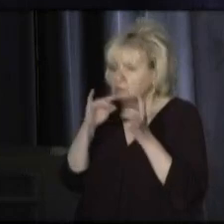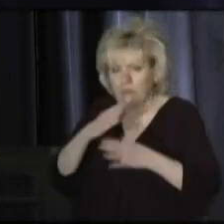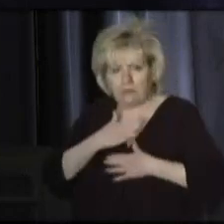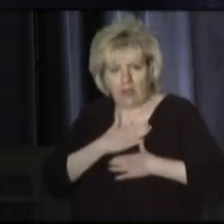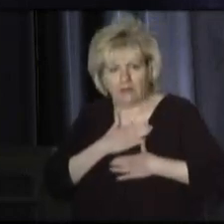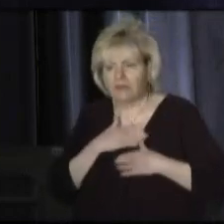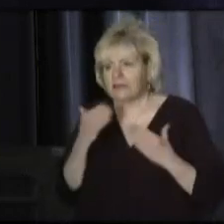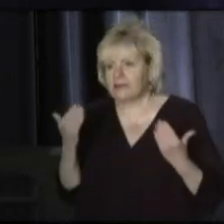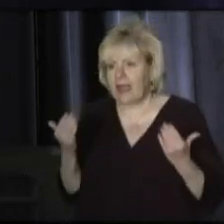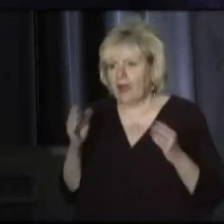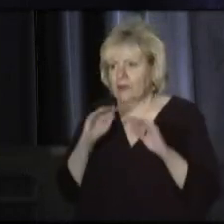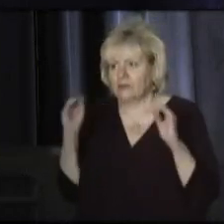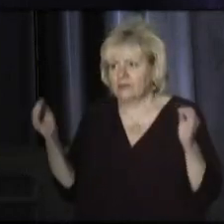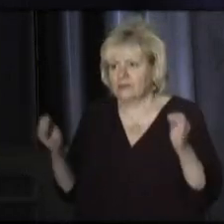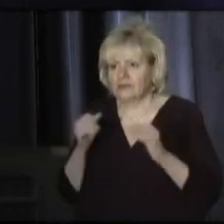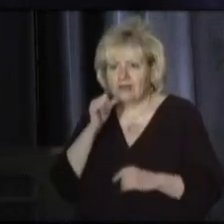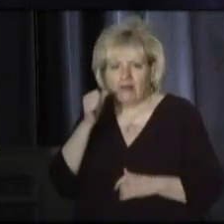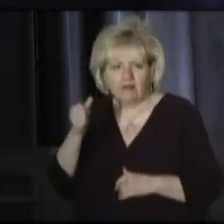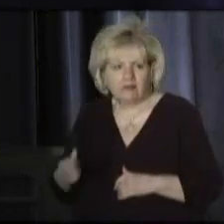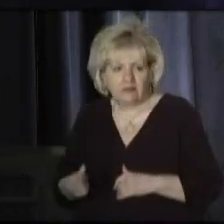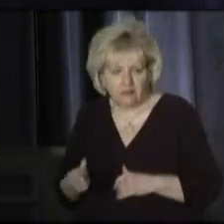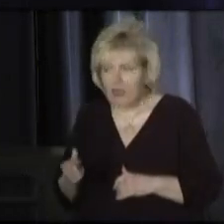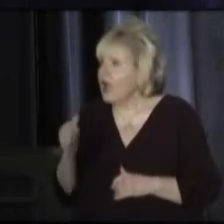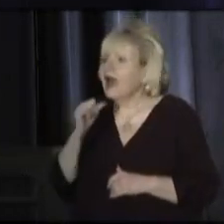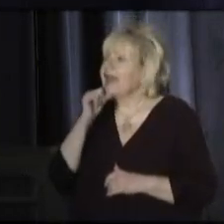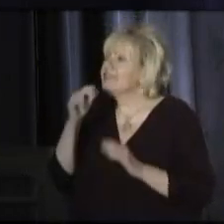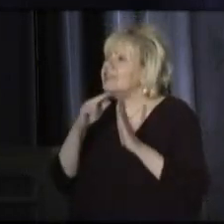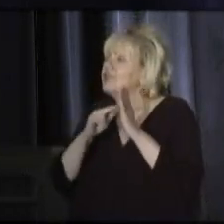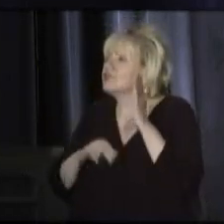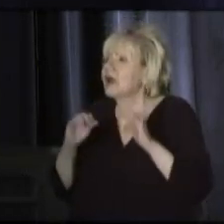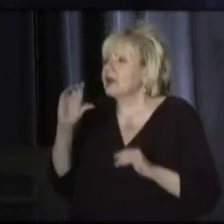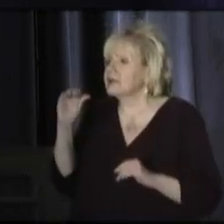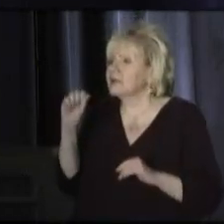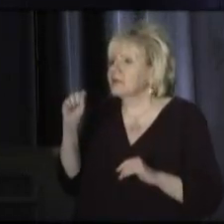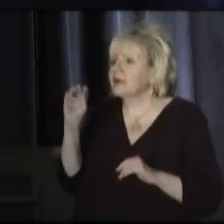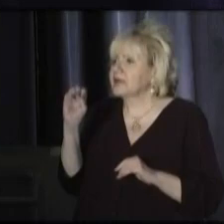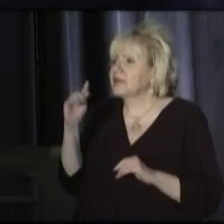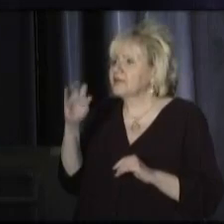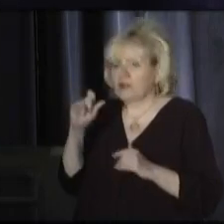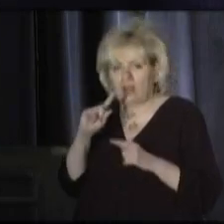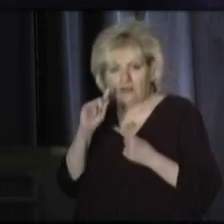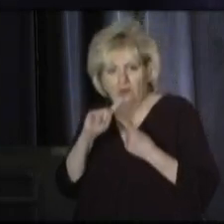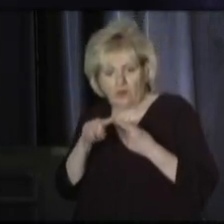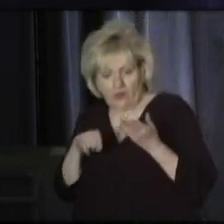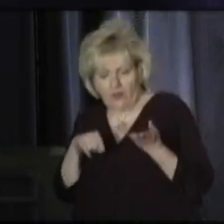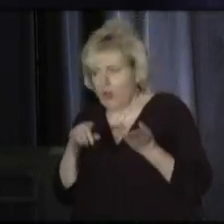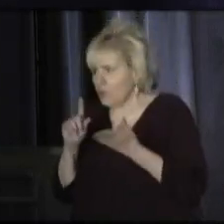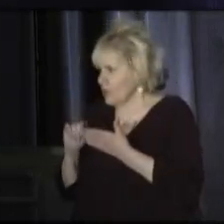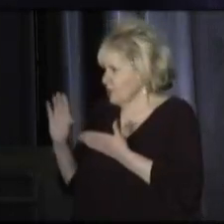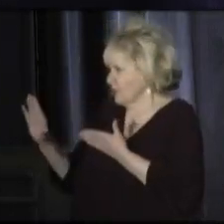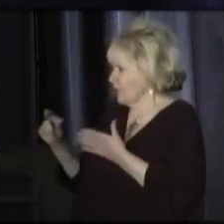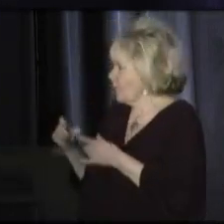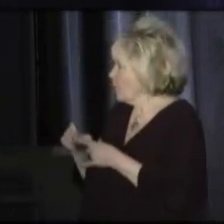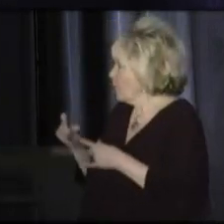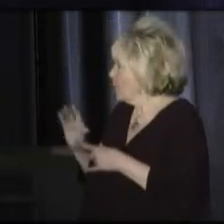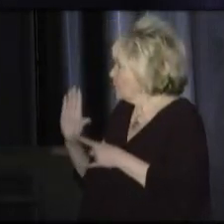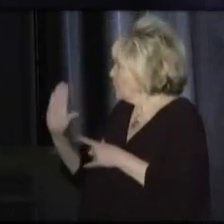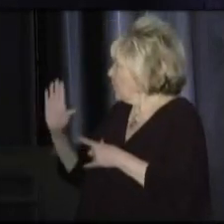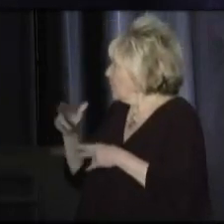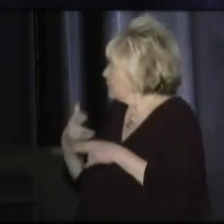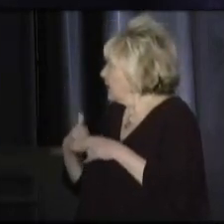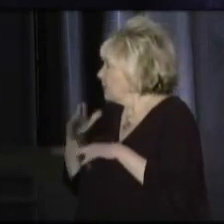direct the cabbie the whole way, get off before the Kosciuszko, stay in your middle lane, then have him drop her off a block or two from our